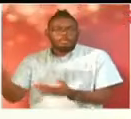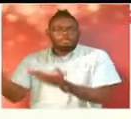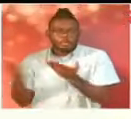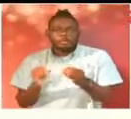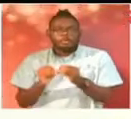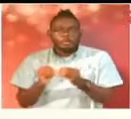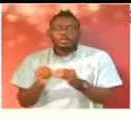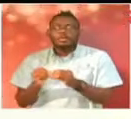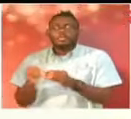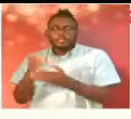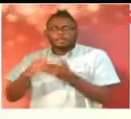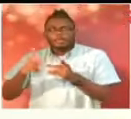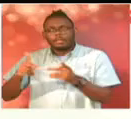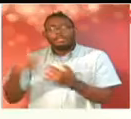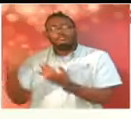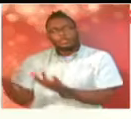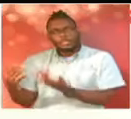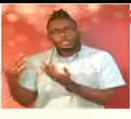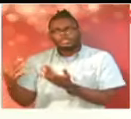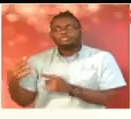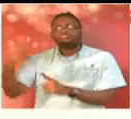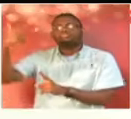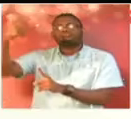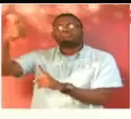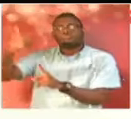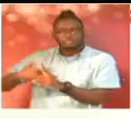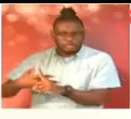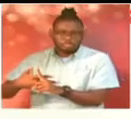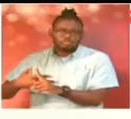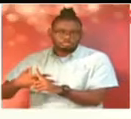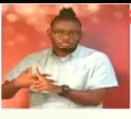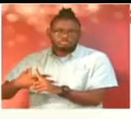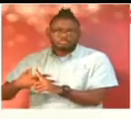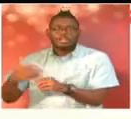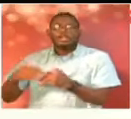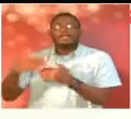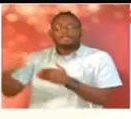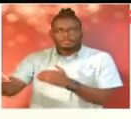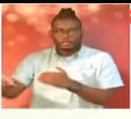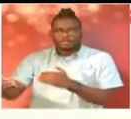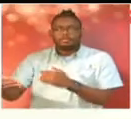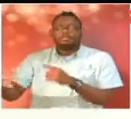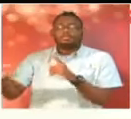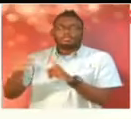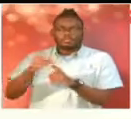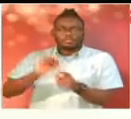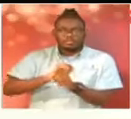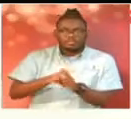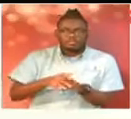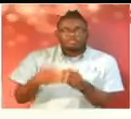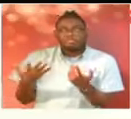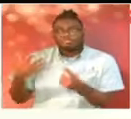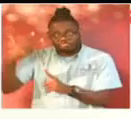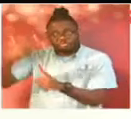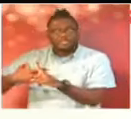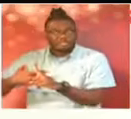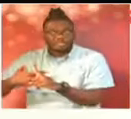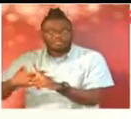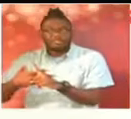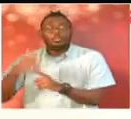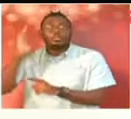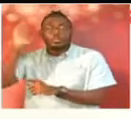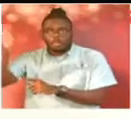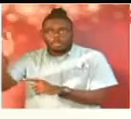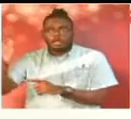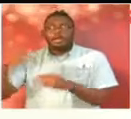until the 3-month time period has passed should still be assured that the vaccine will be available at the point in time when they need